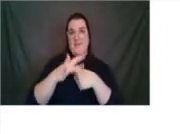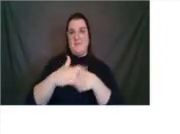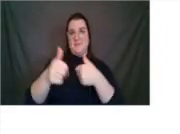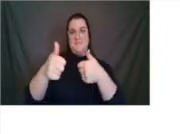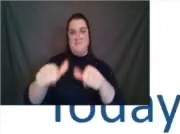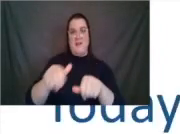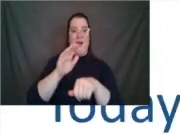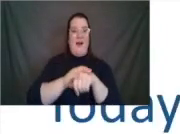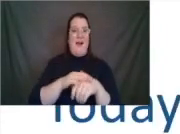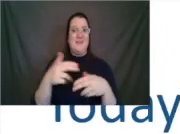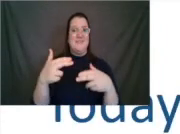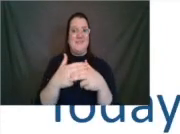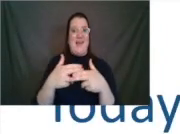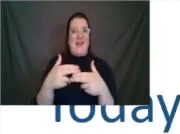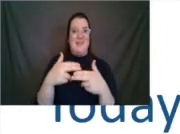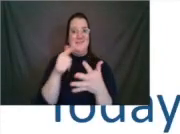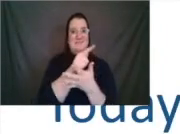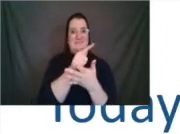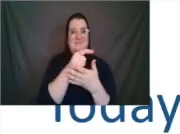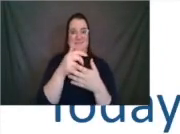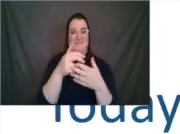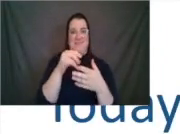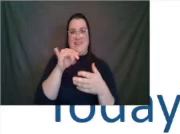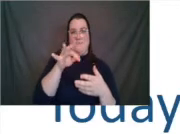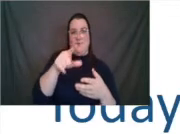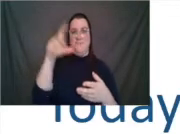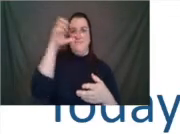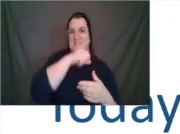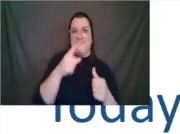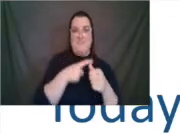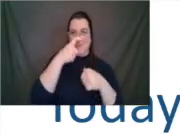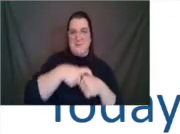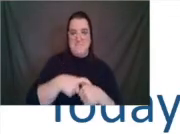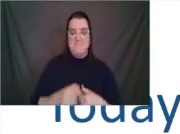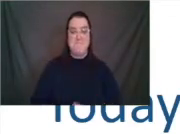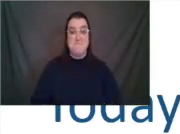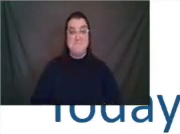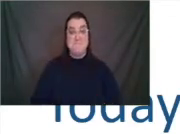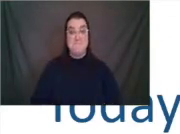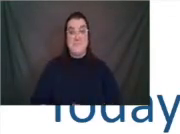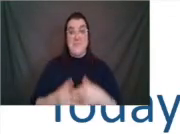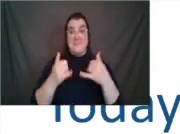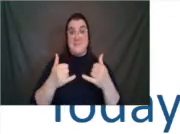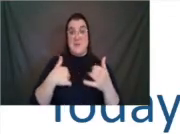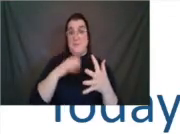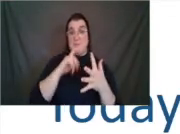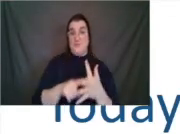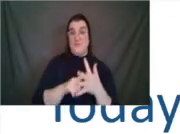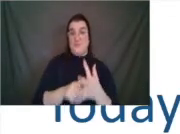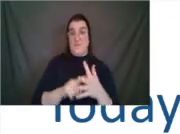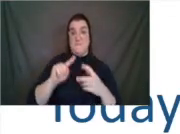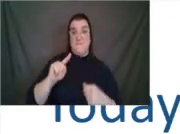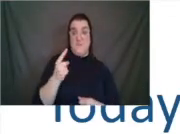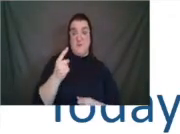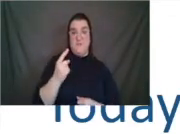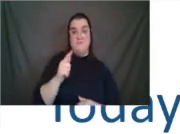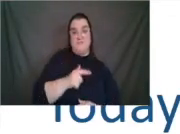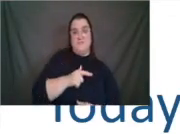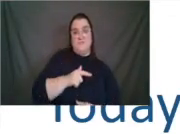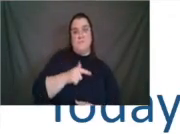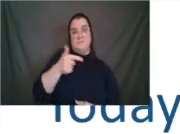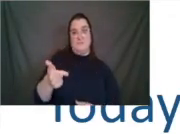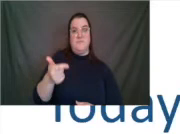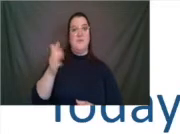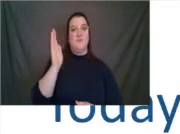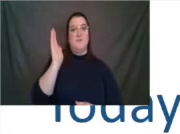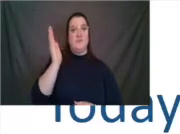credits. And this is also going to be available on the slide deck if you did not catch that information the first time around. So today we will